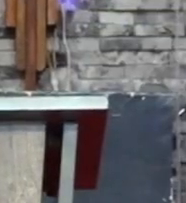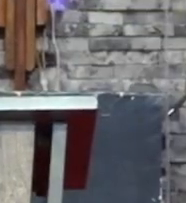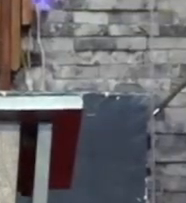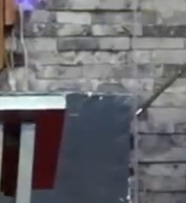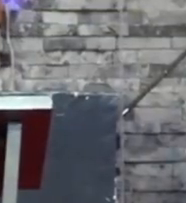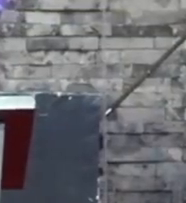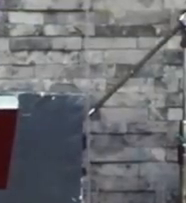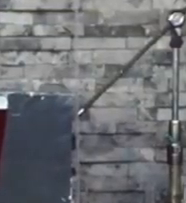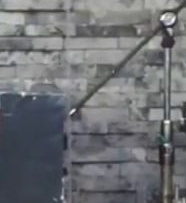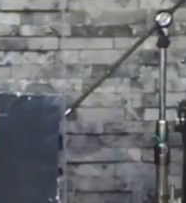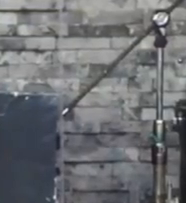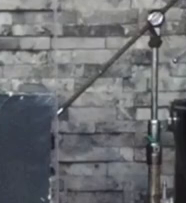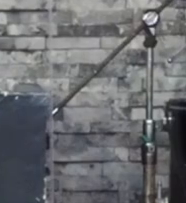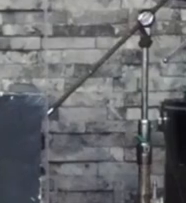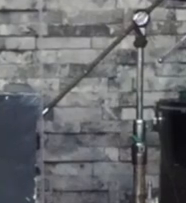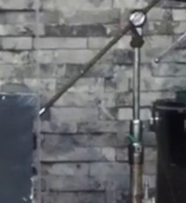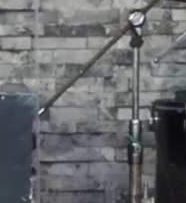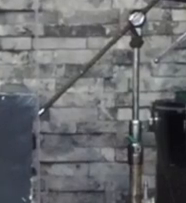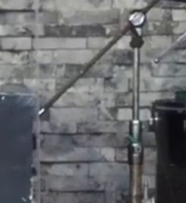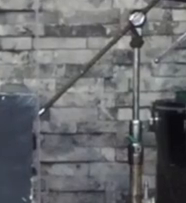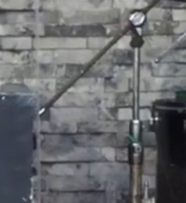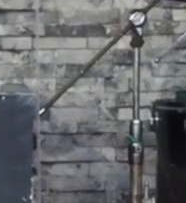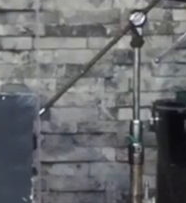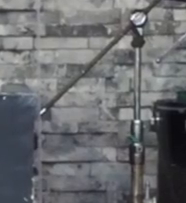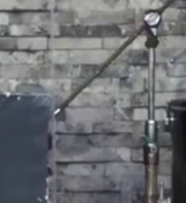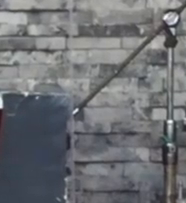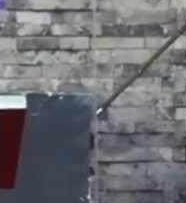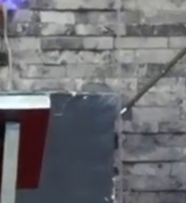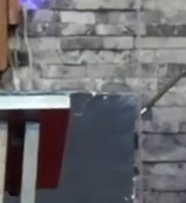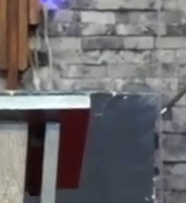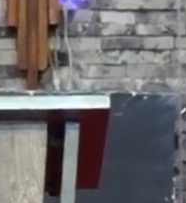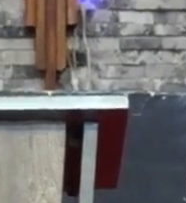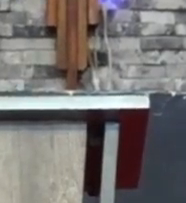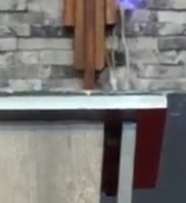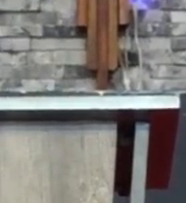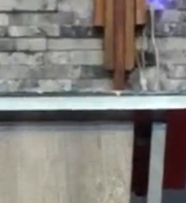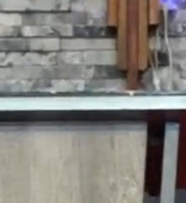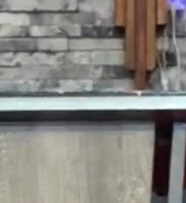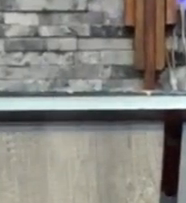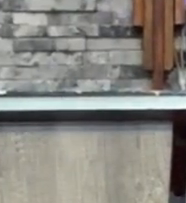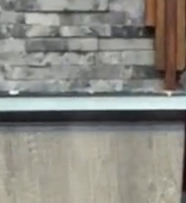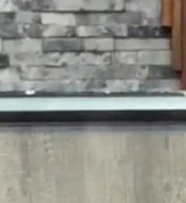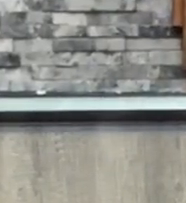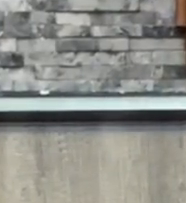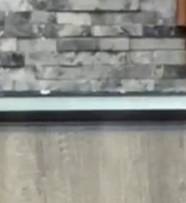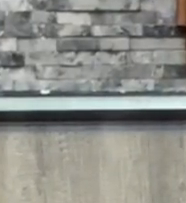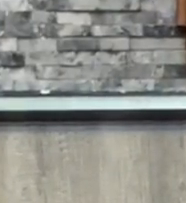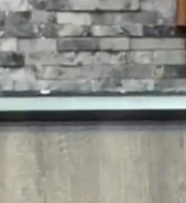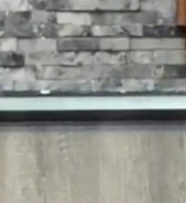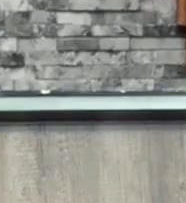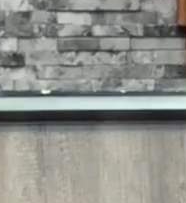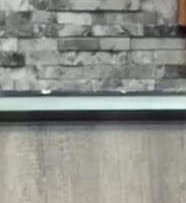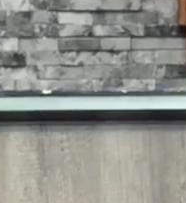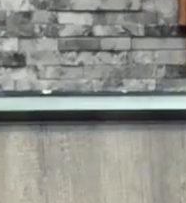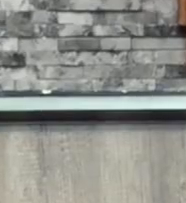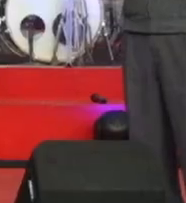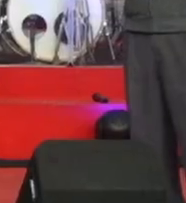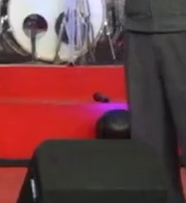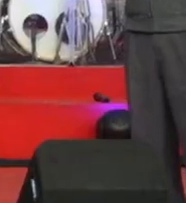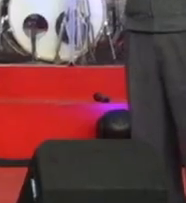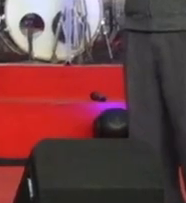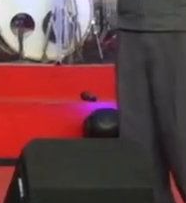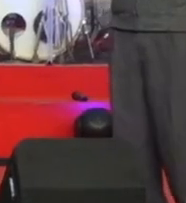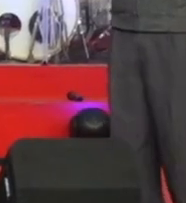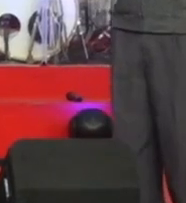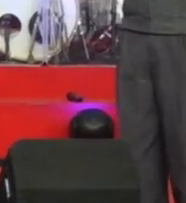Austin. His father was called John Austin. Baba yake aliitwa John Austin. One time they came to Africa for a mission. Wakati moja